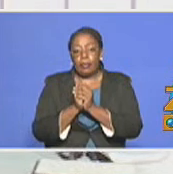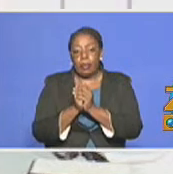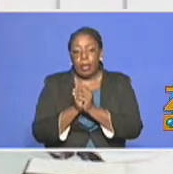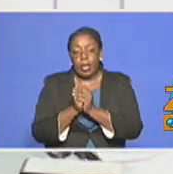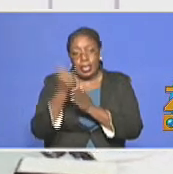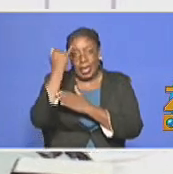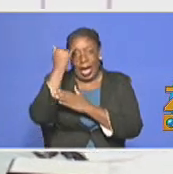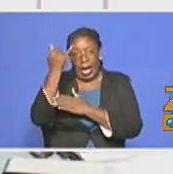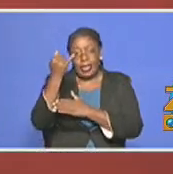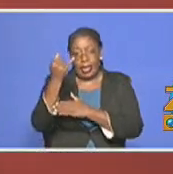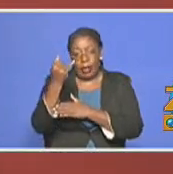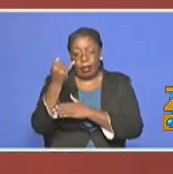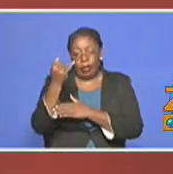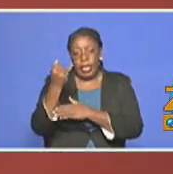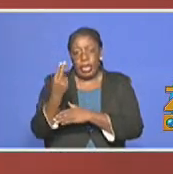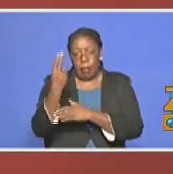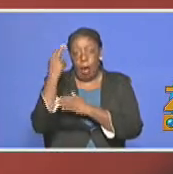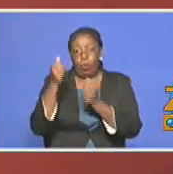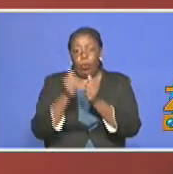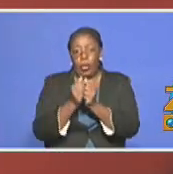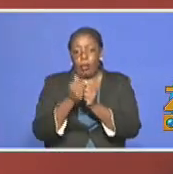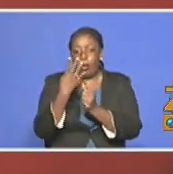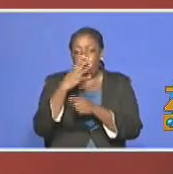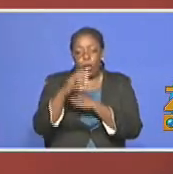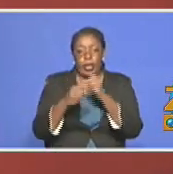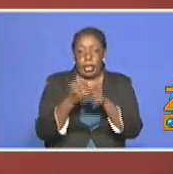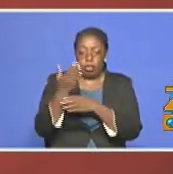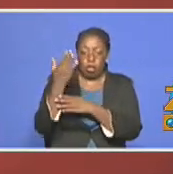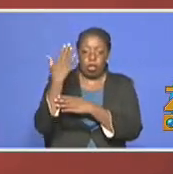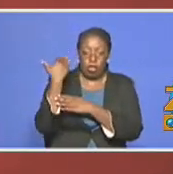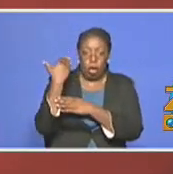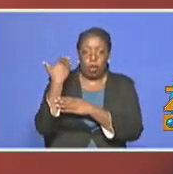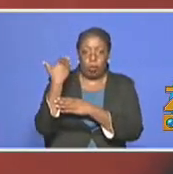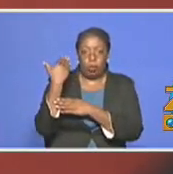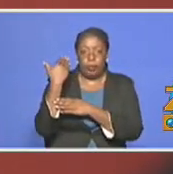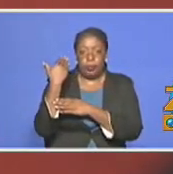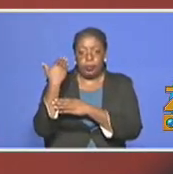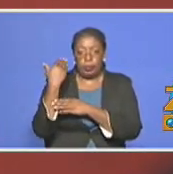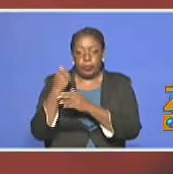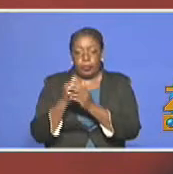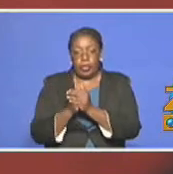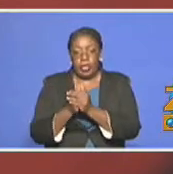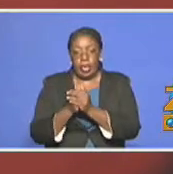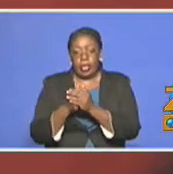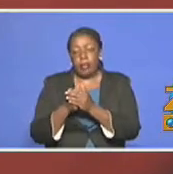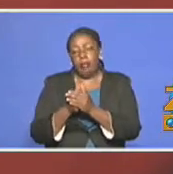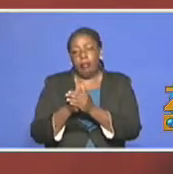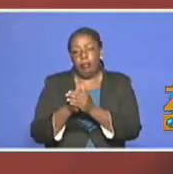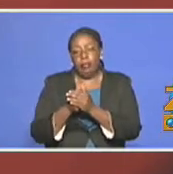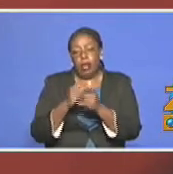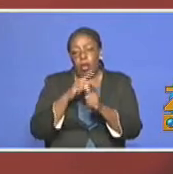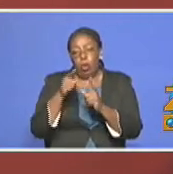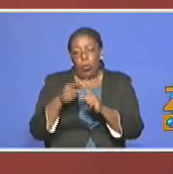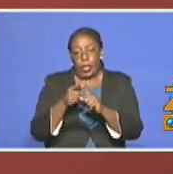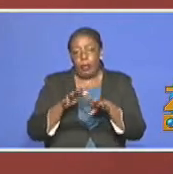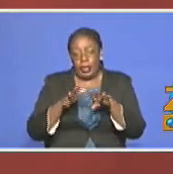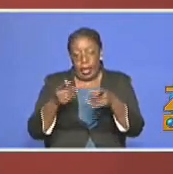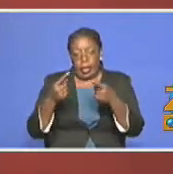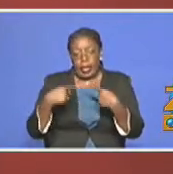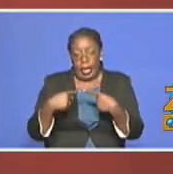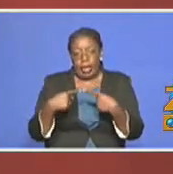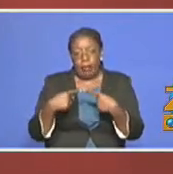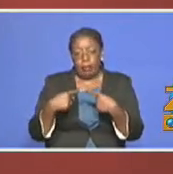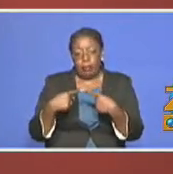with nearly 4 years ago, jotting down a list of notes and ideas until the pandemic brought the Get Rich Quick manifesto